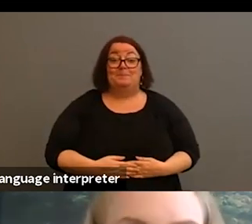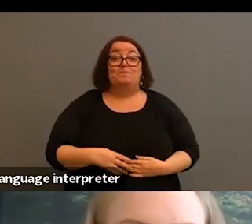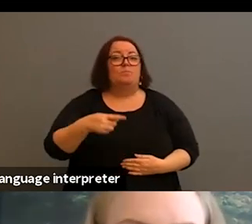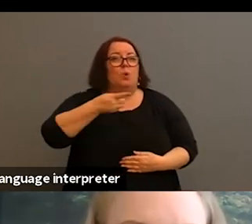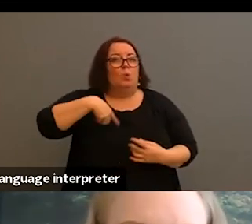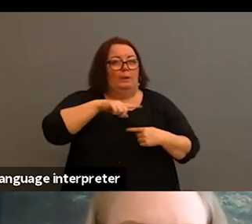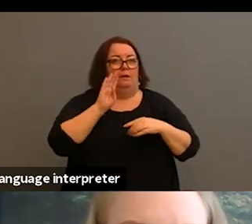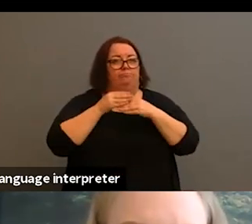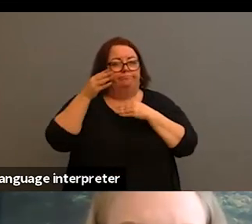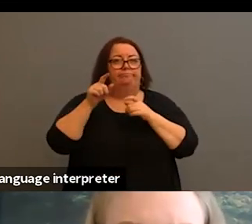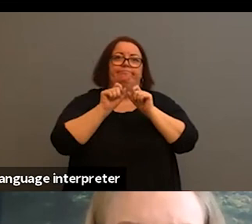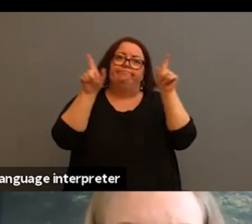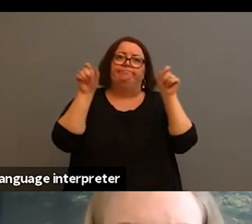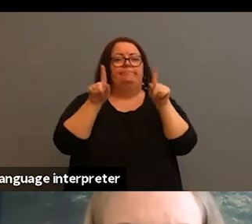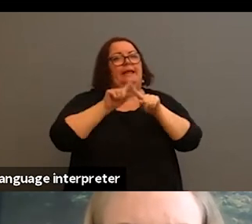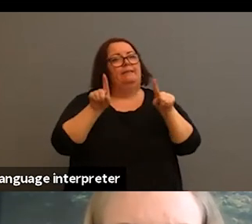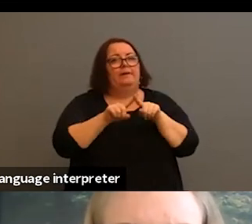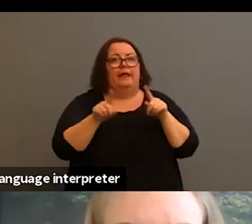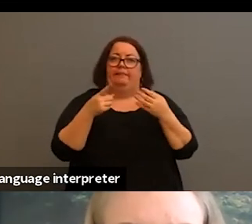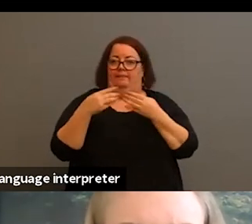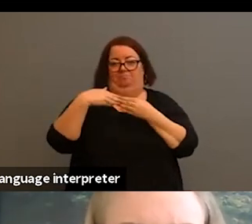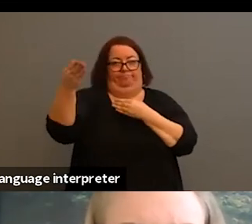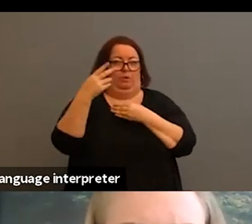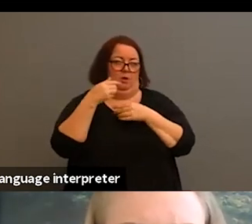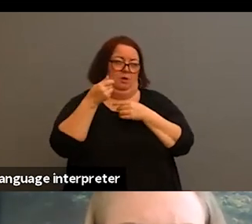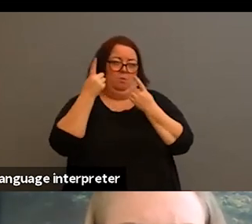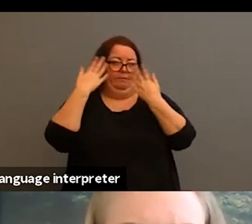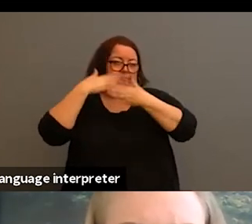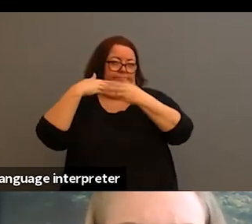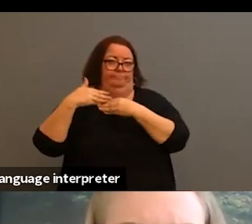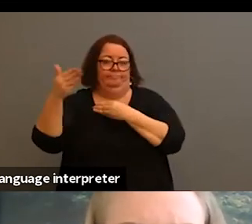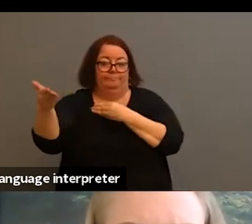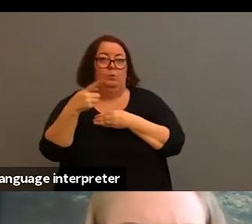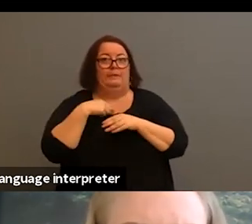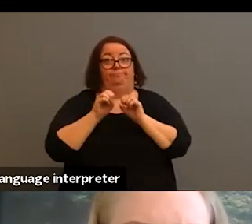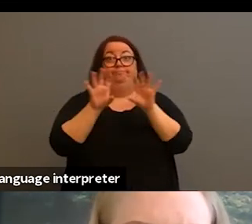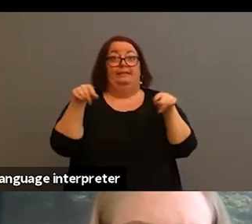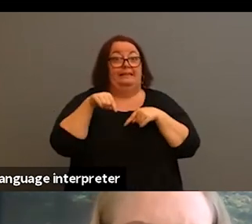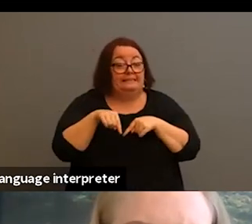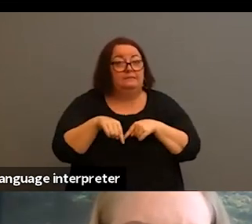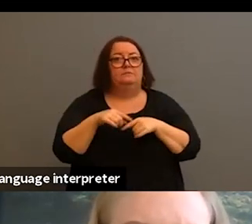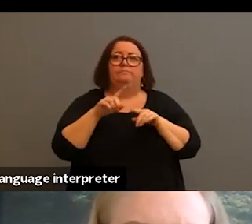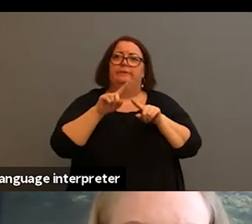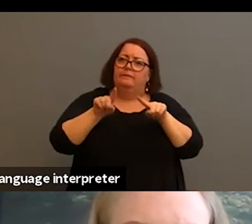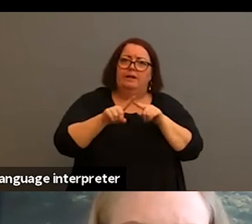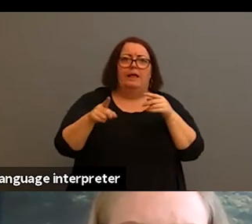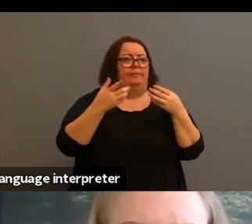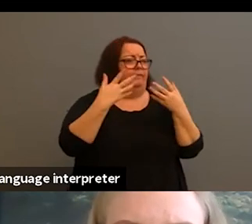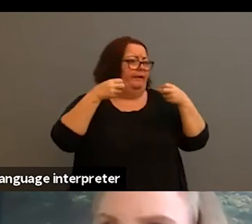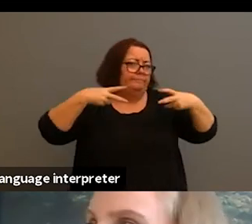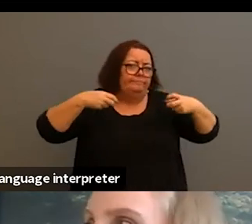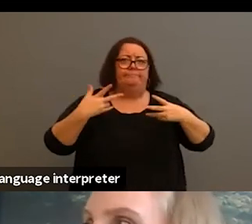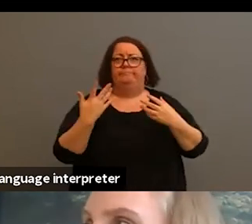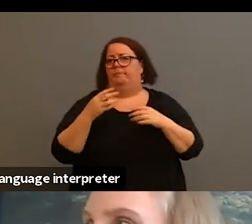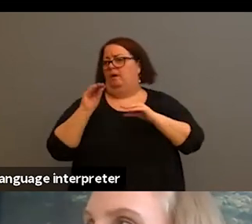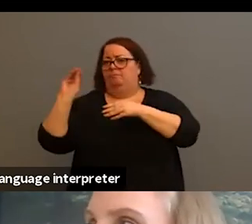website, when we have ensured that everything is accessible in the format. So thank you so much for today,